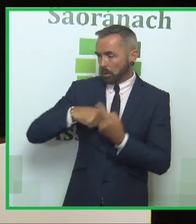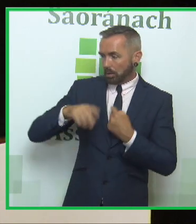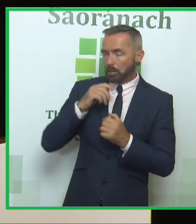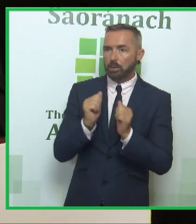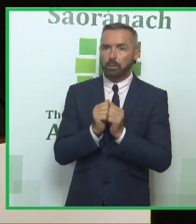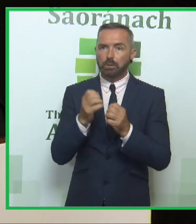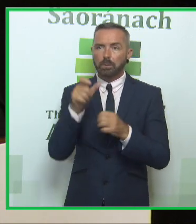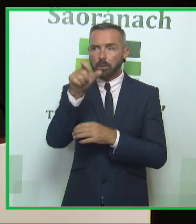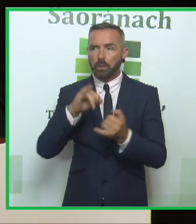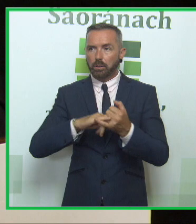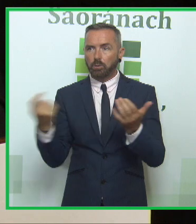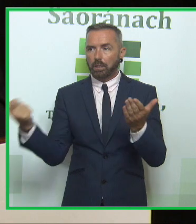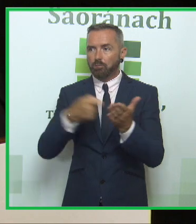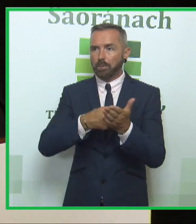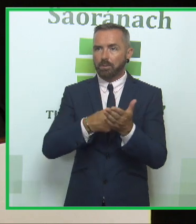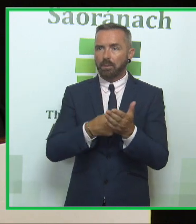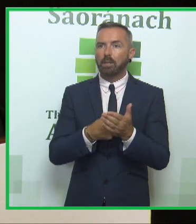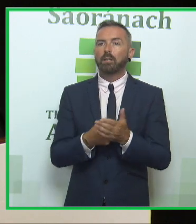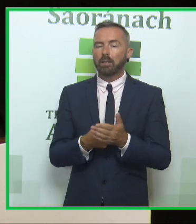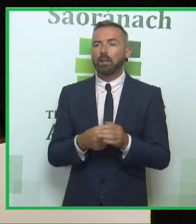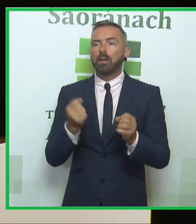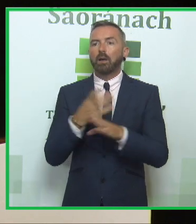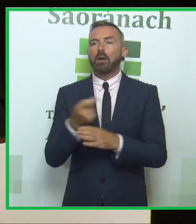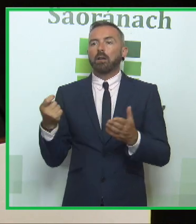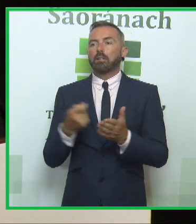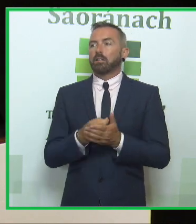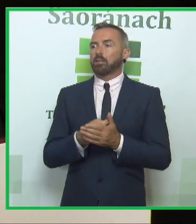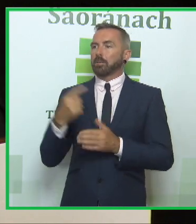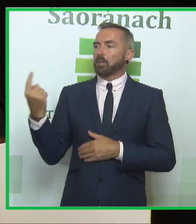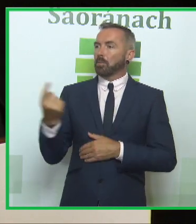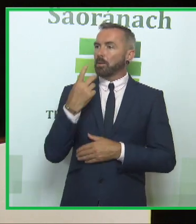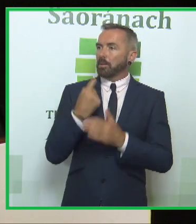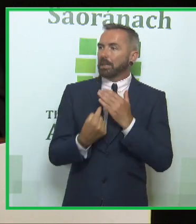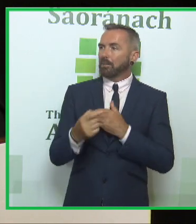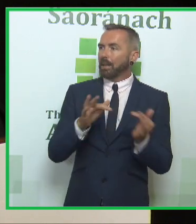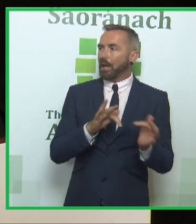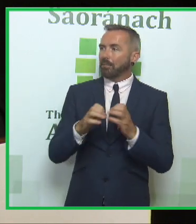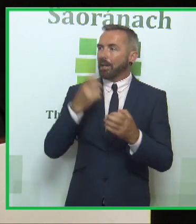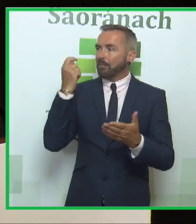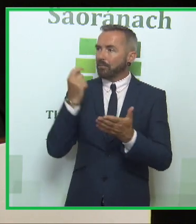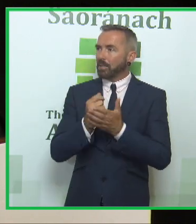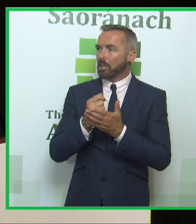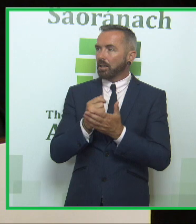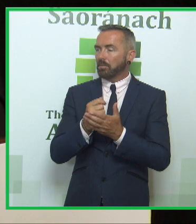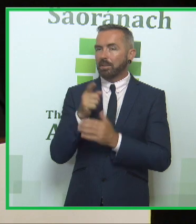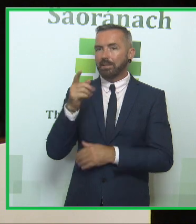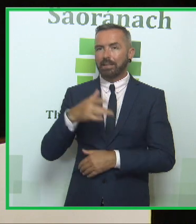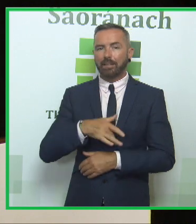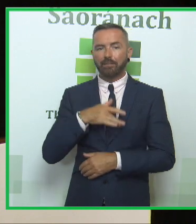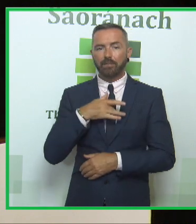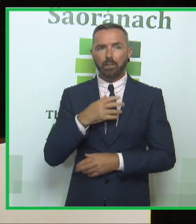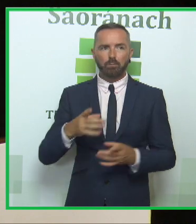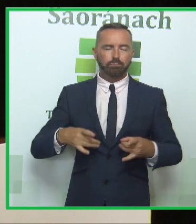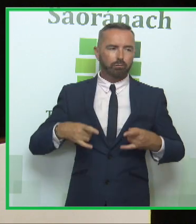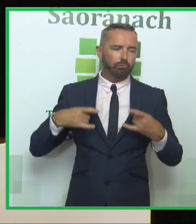suits the individual contributors. But all of the contributors have all come up to me individually after every session, and just feel they're feeling